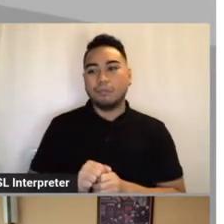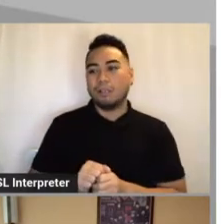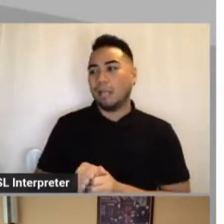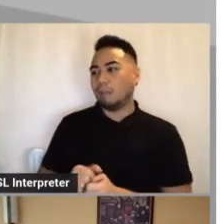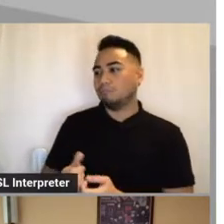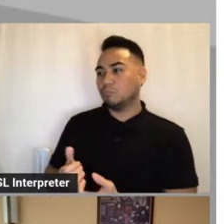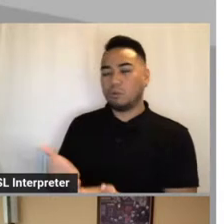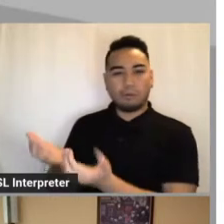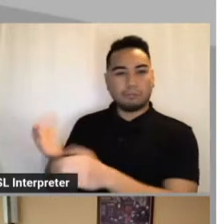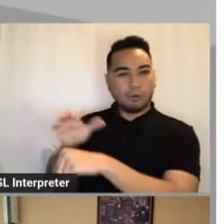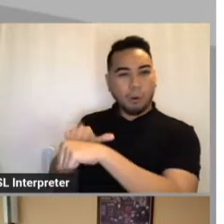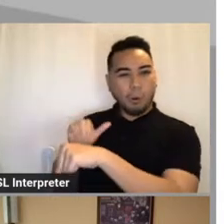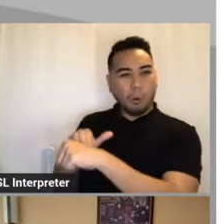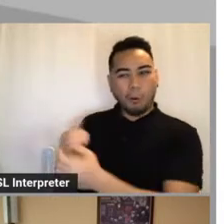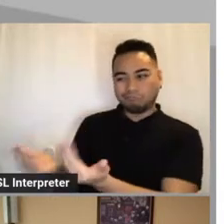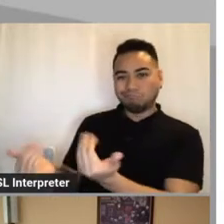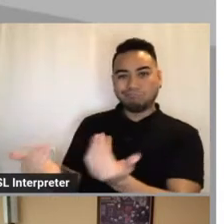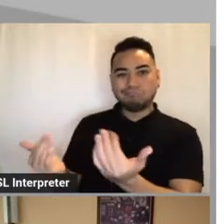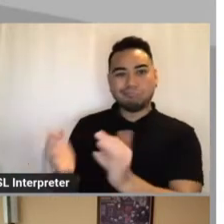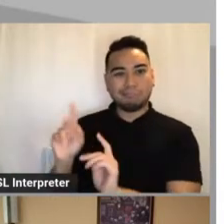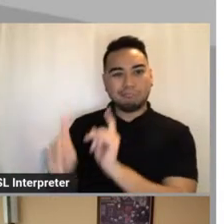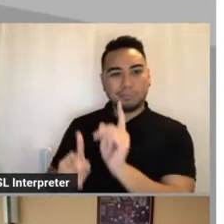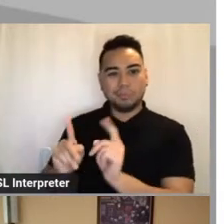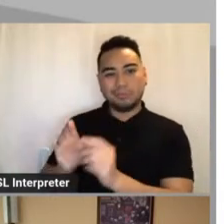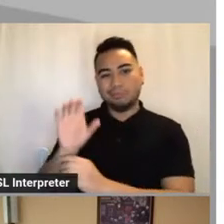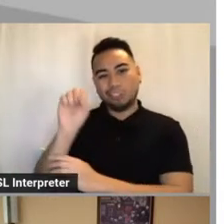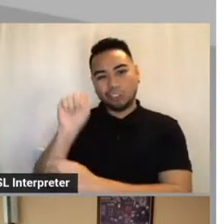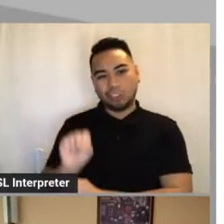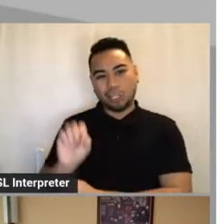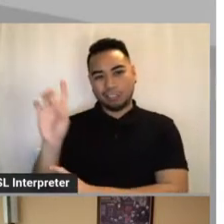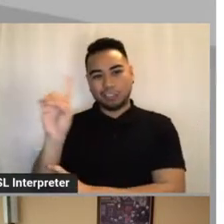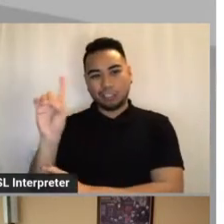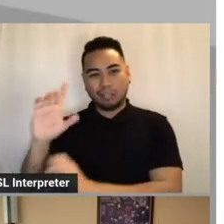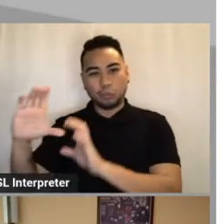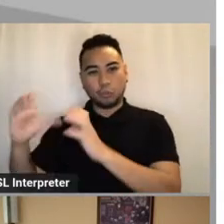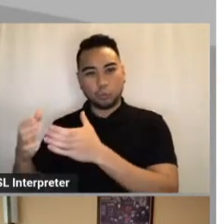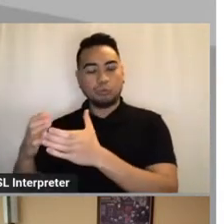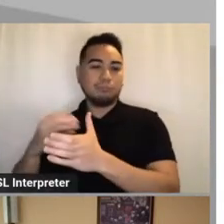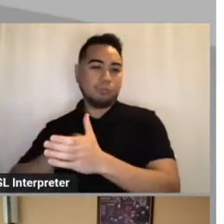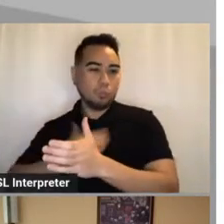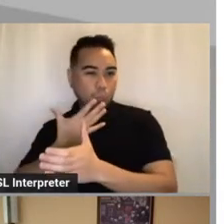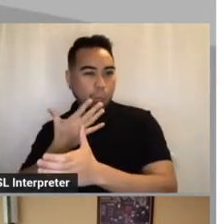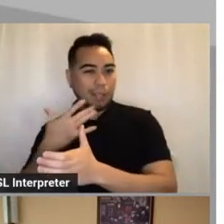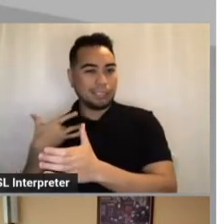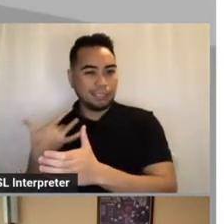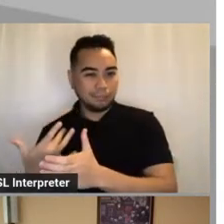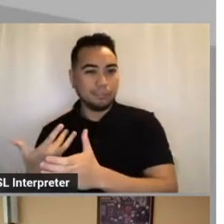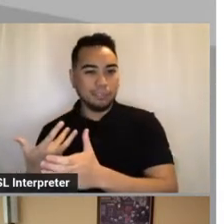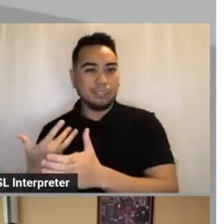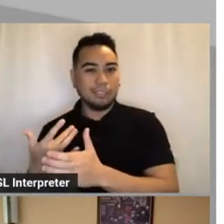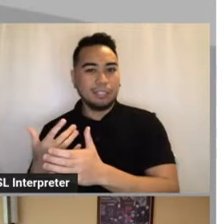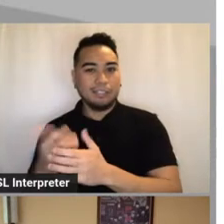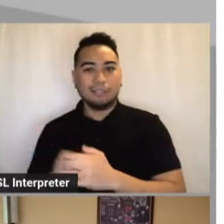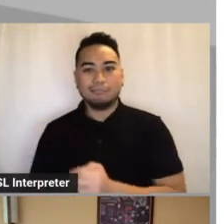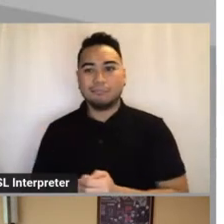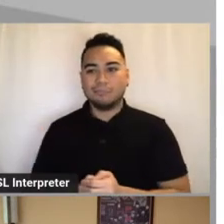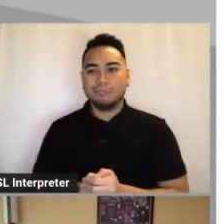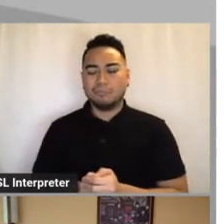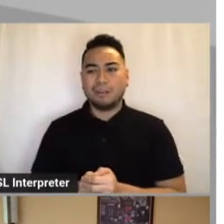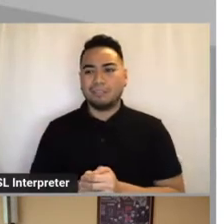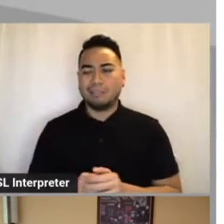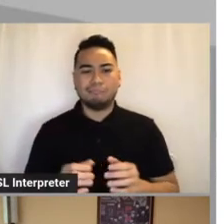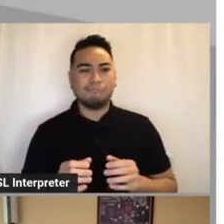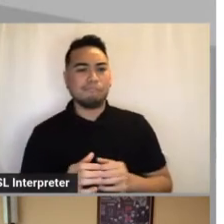the Southern Democrats who were white and outraged about civil rights gains. He also